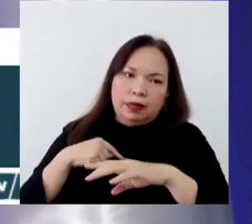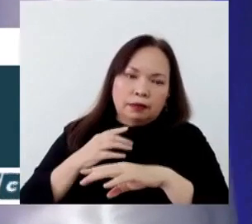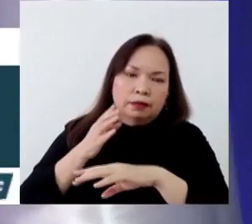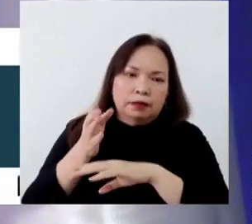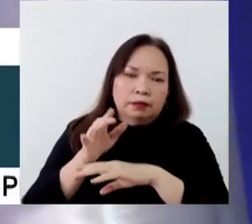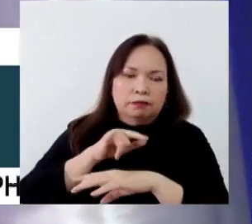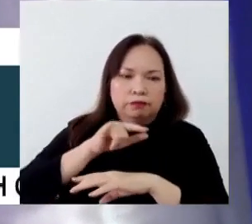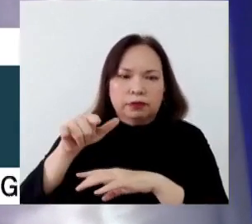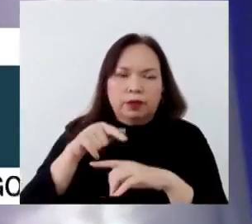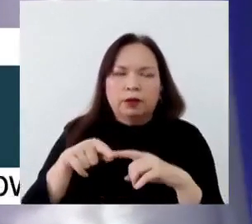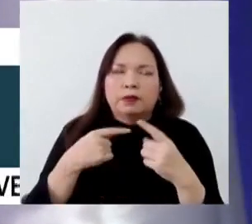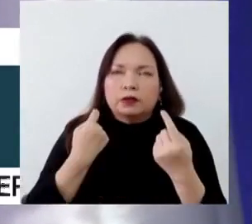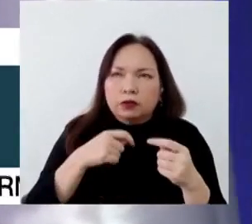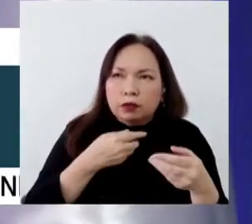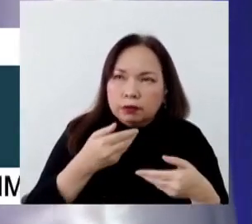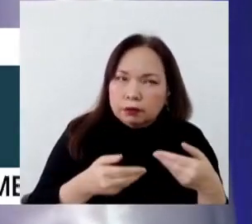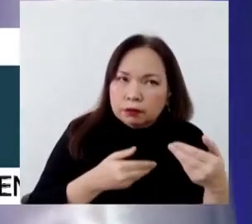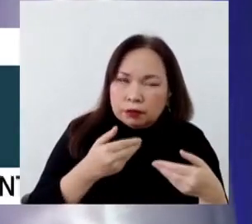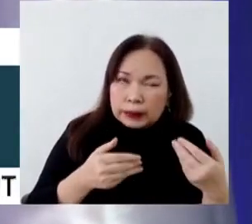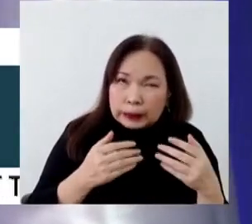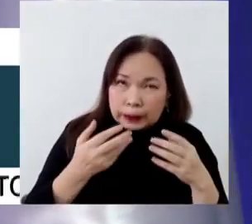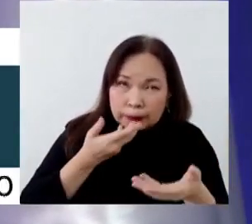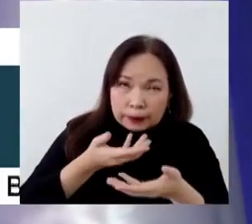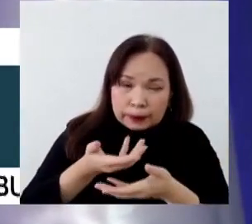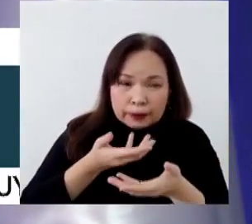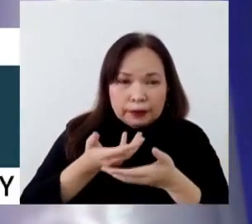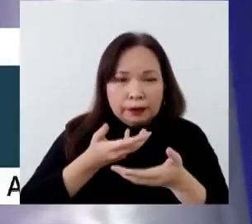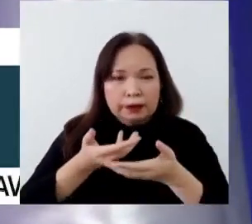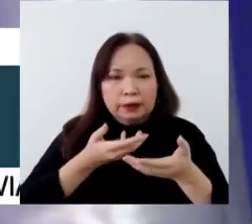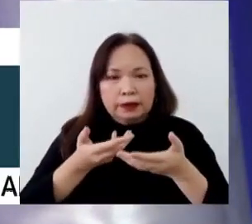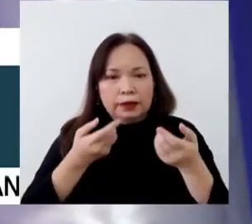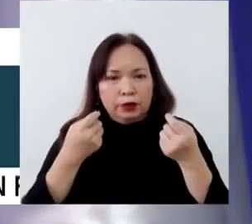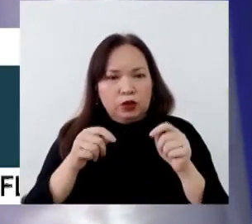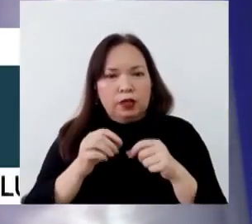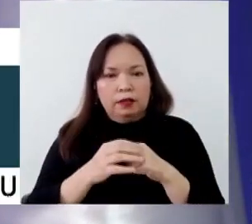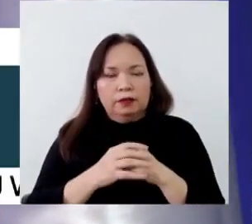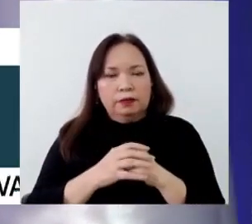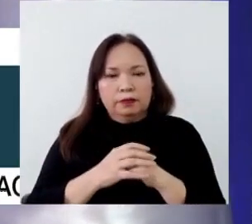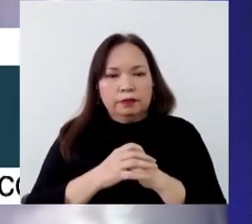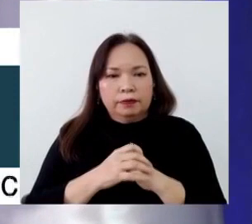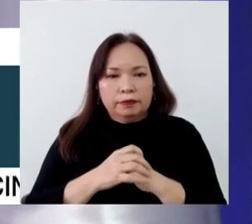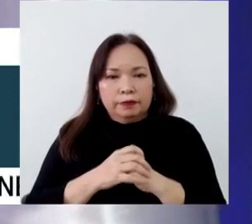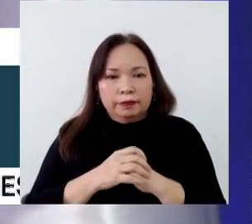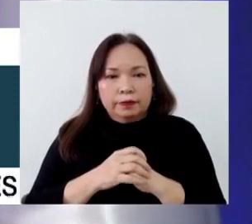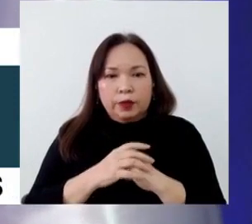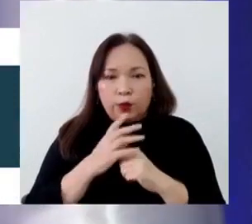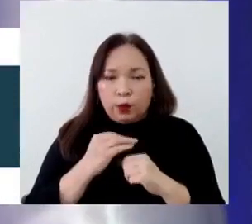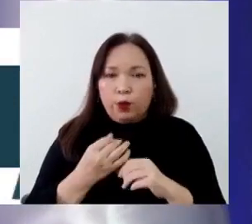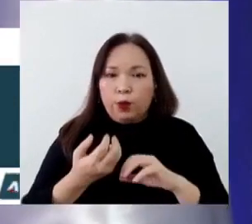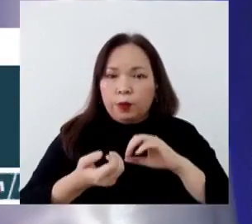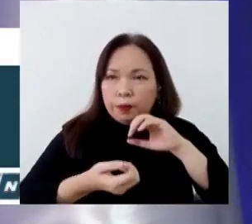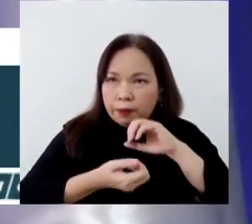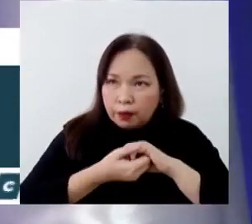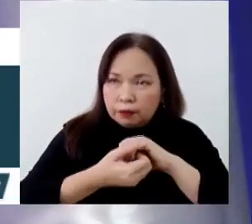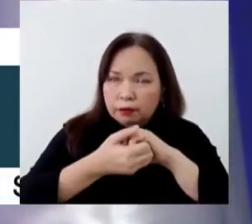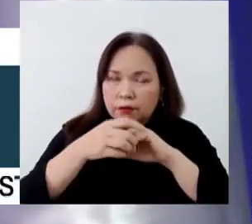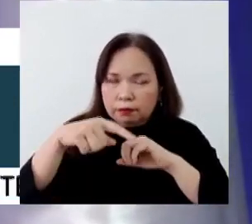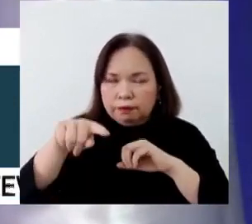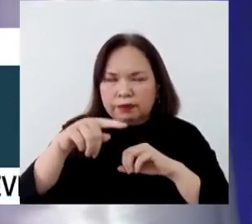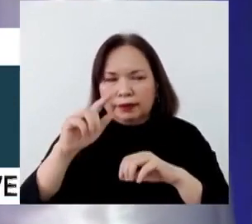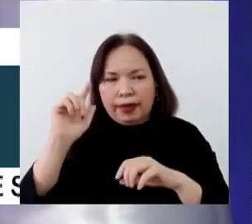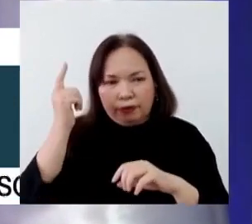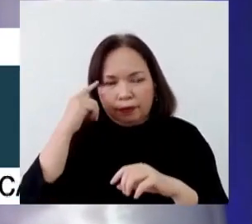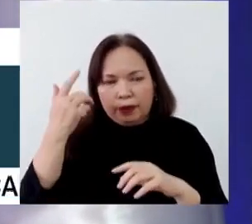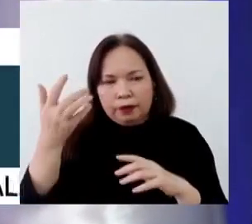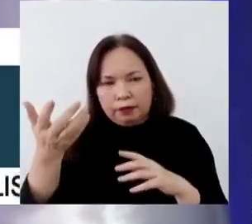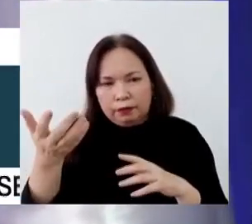are working on it. We are working with our partners, diplomatic partners, no, to see